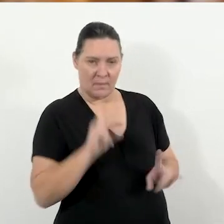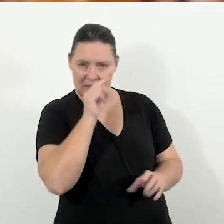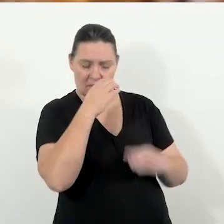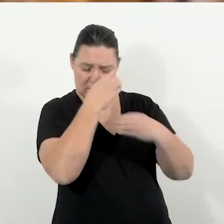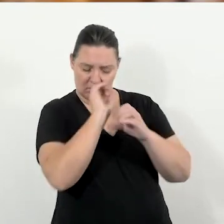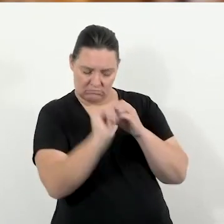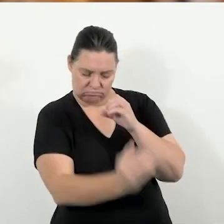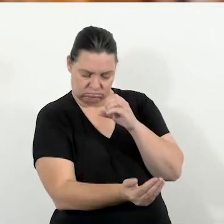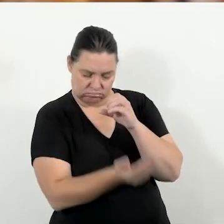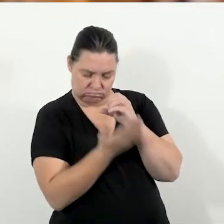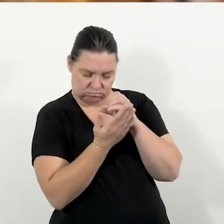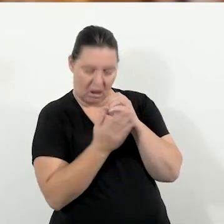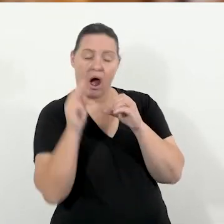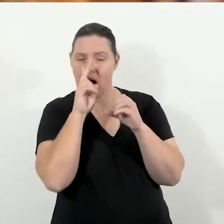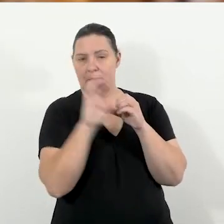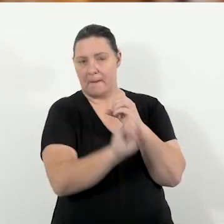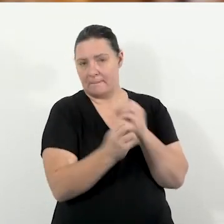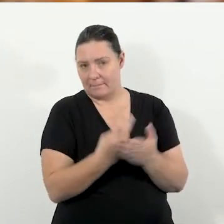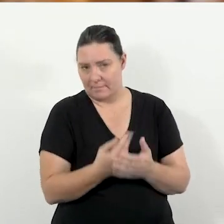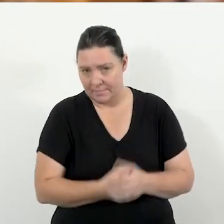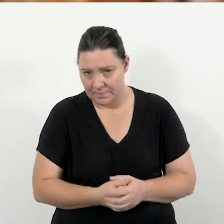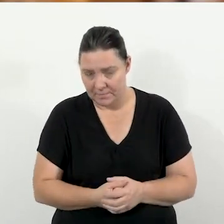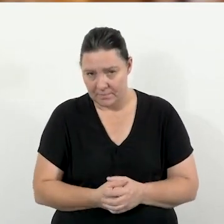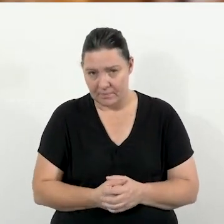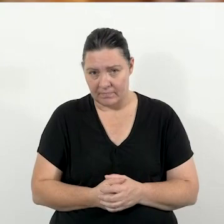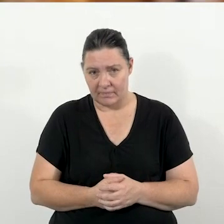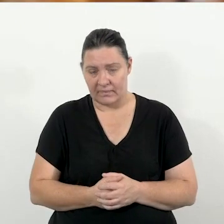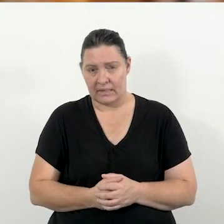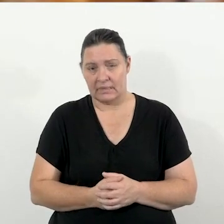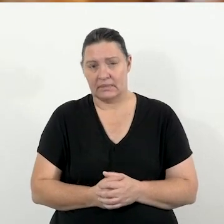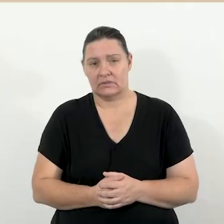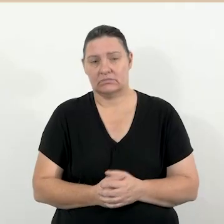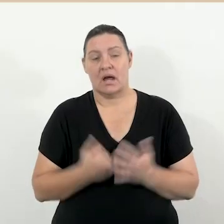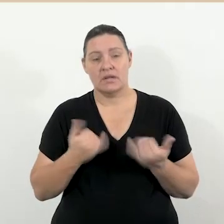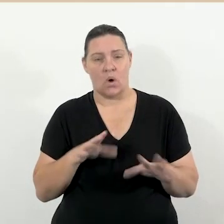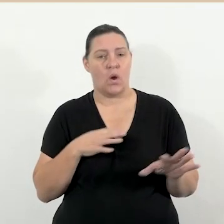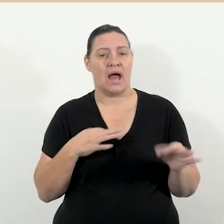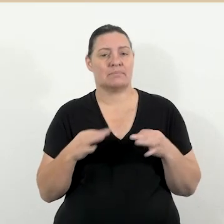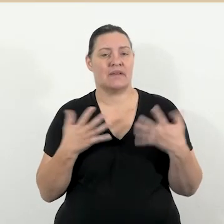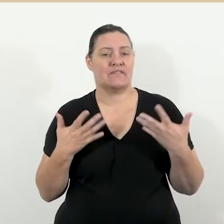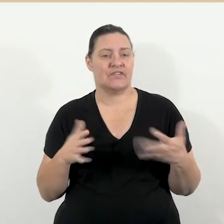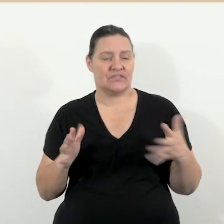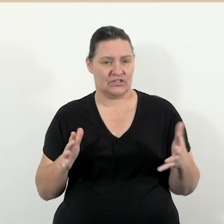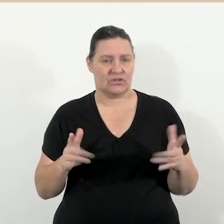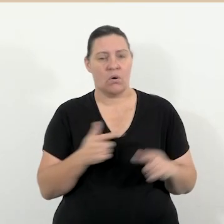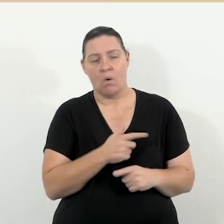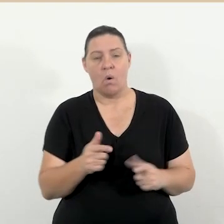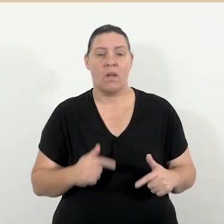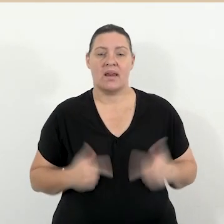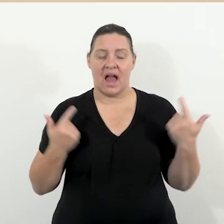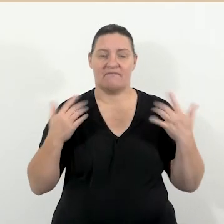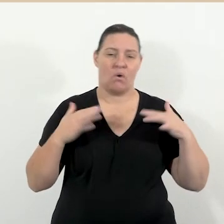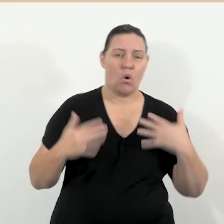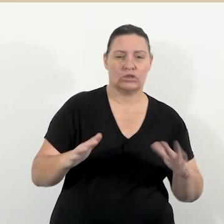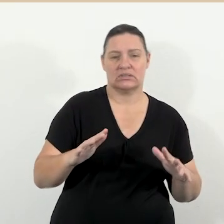your naked eyes. You will need to have a microscope in order for you to see them. Right, I've already explained that all life inside